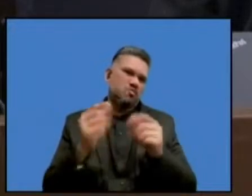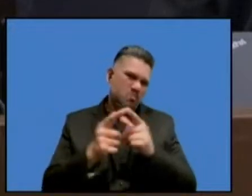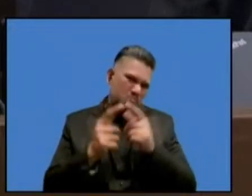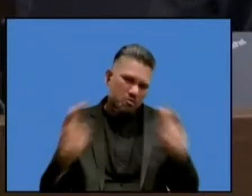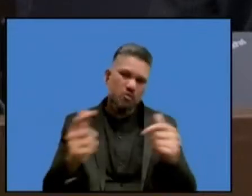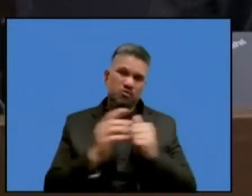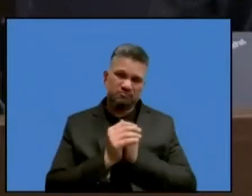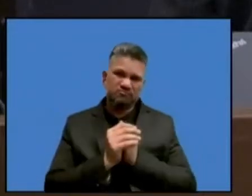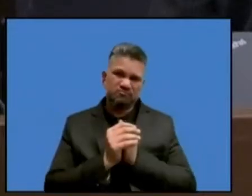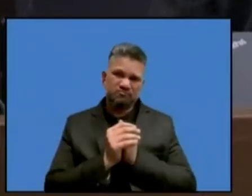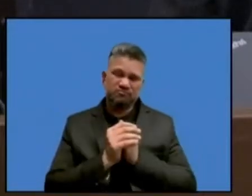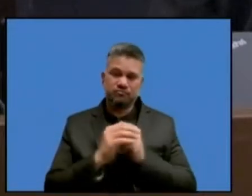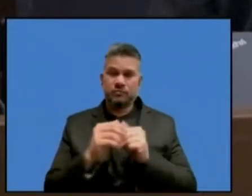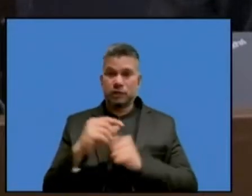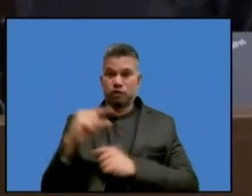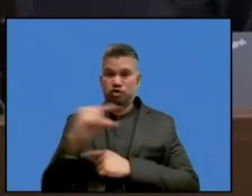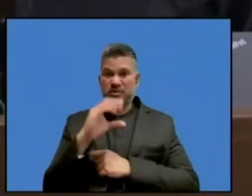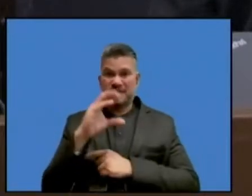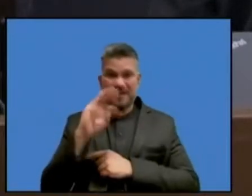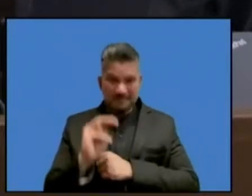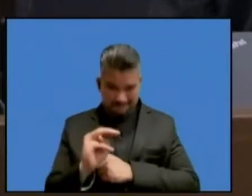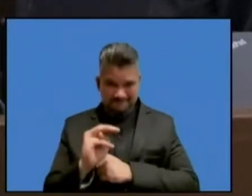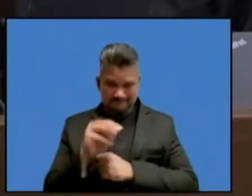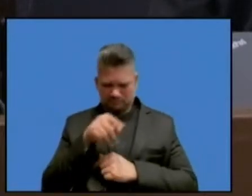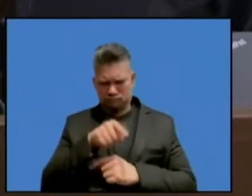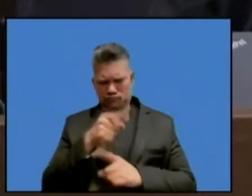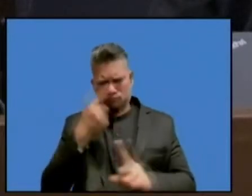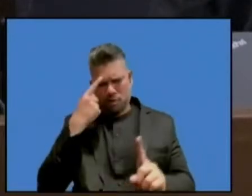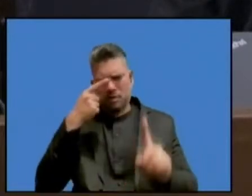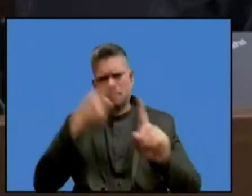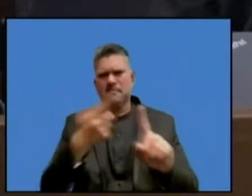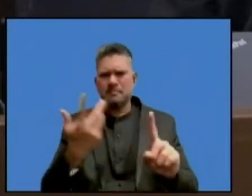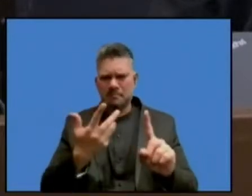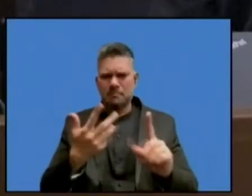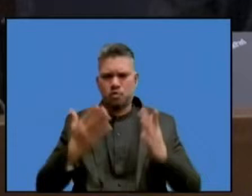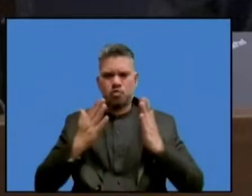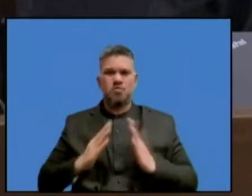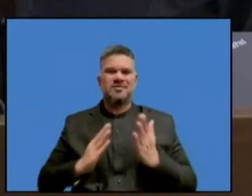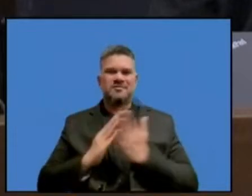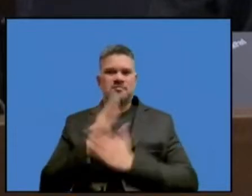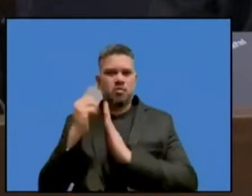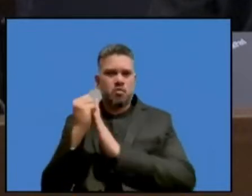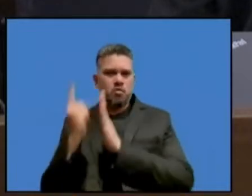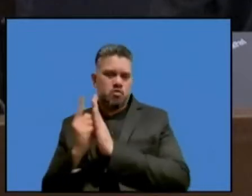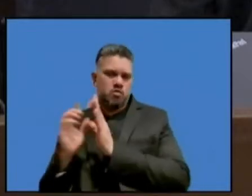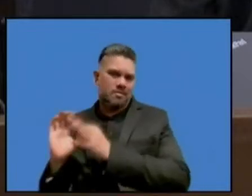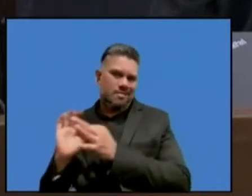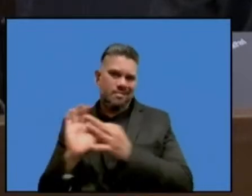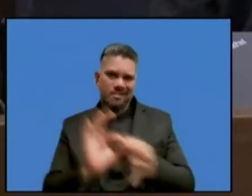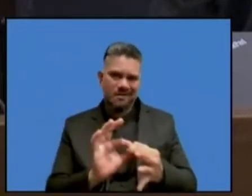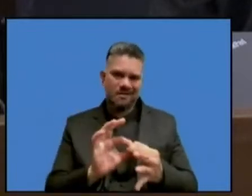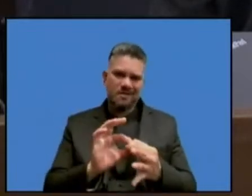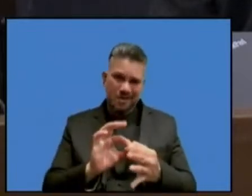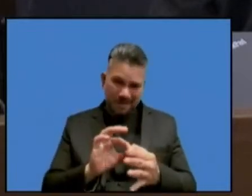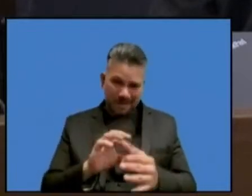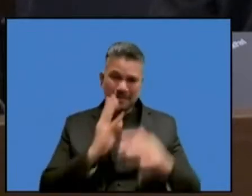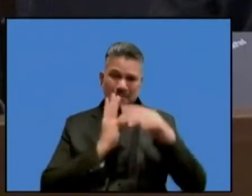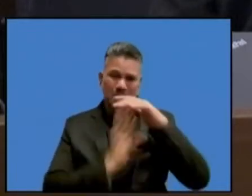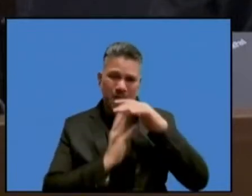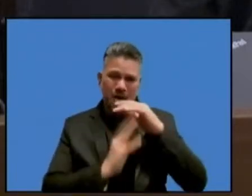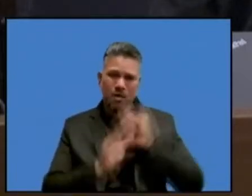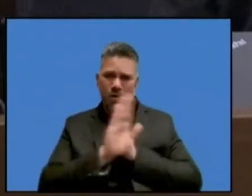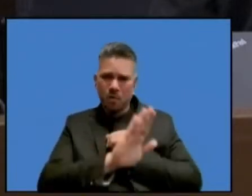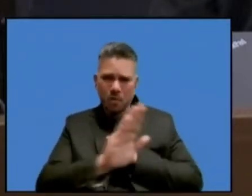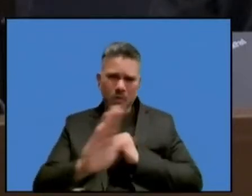on Migration is grounded in international human rights law and the commitment to uphold the human rights of all migrants regardless of status.